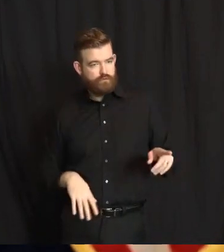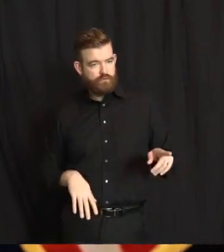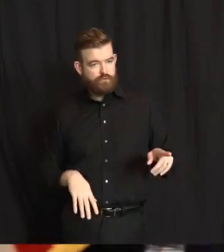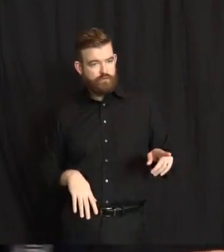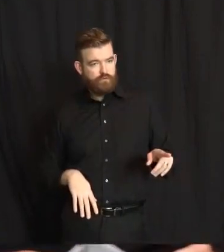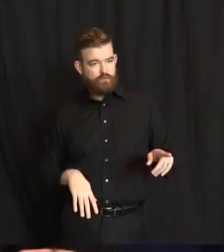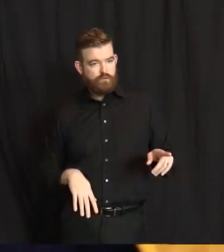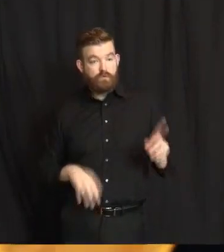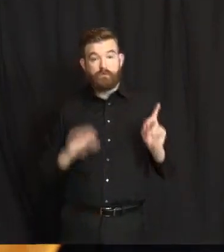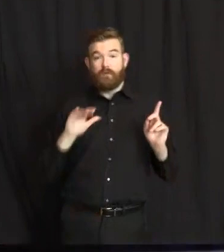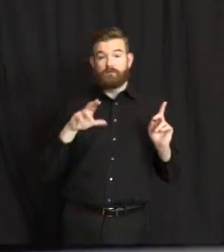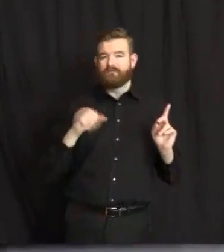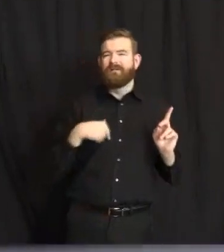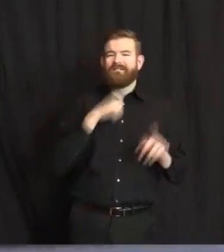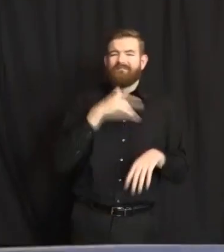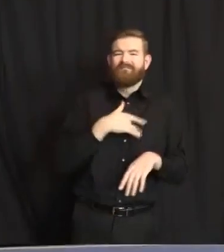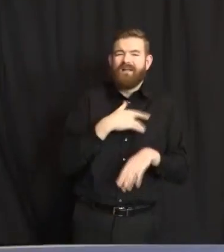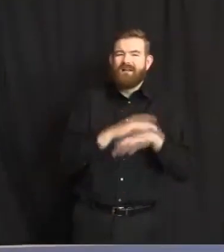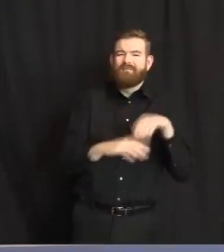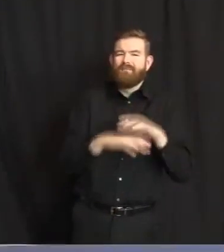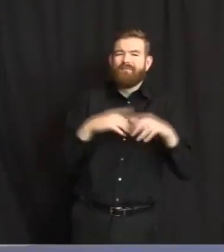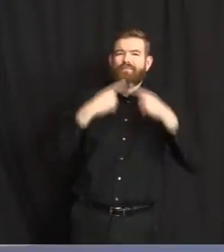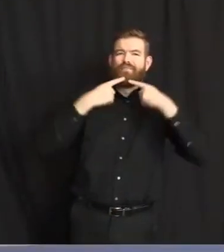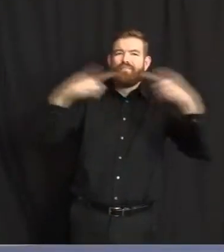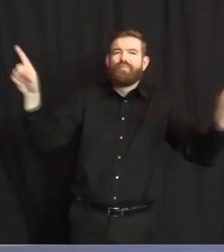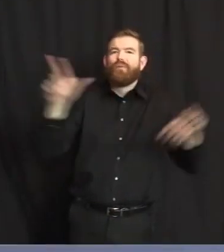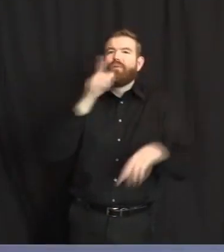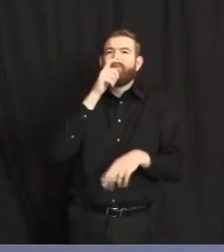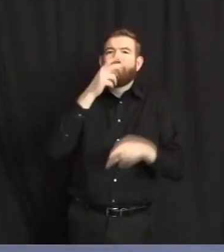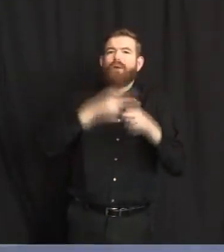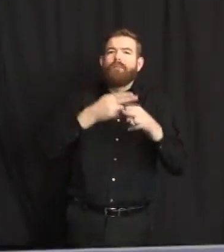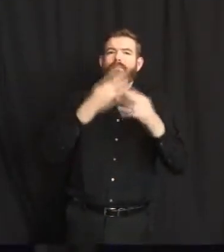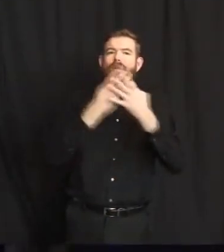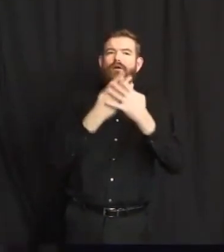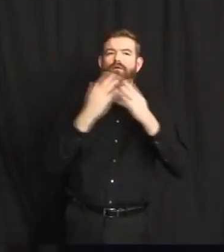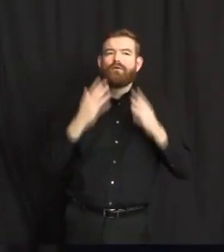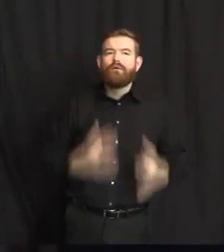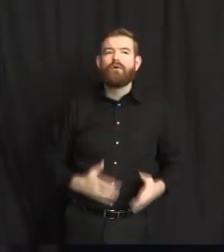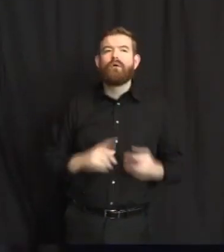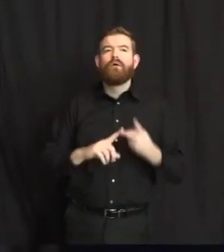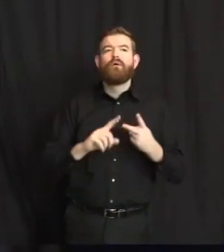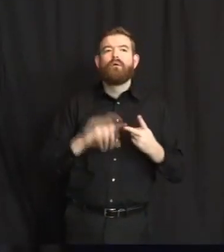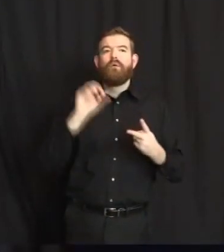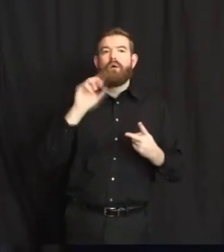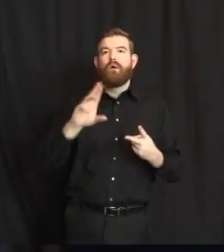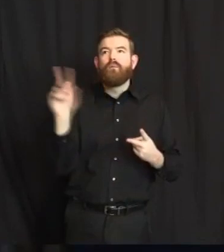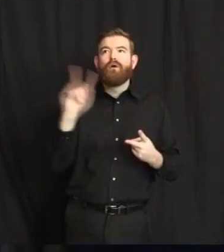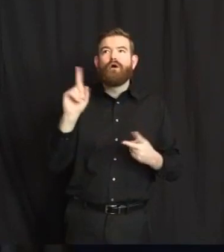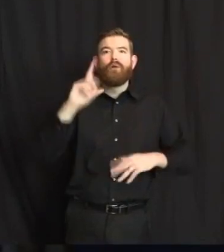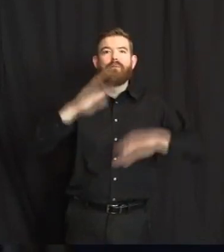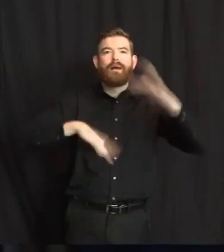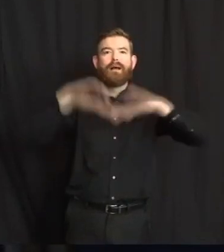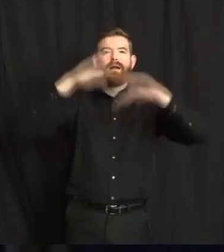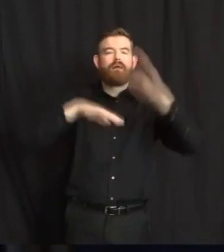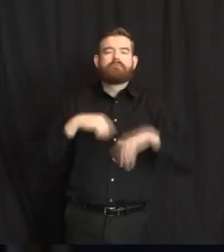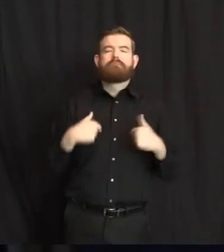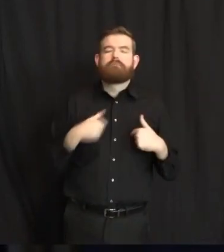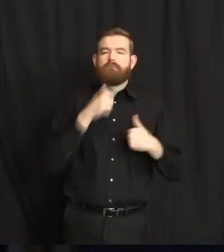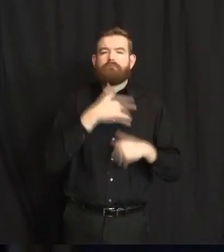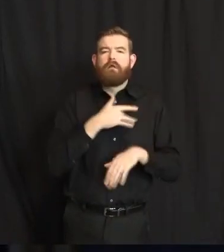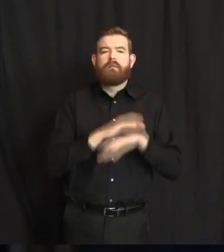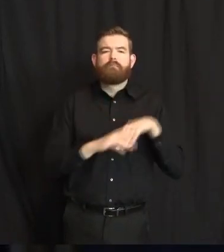comfortable disclosing the actual inmate, its name, so I won't do that.